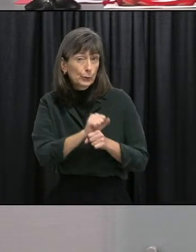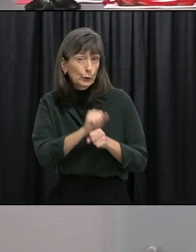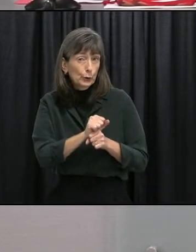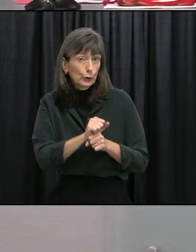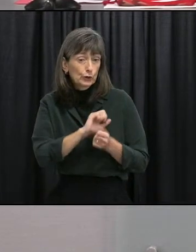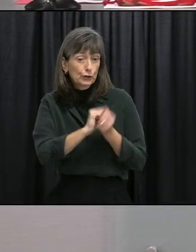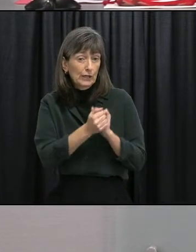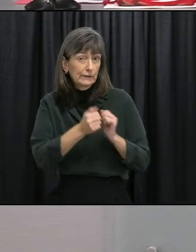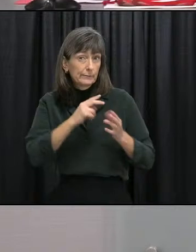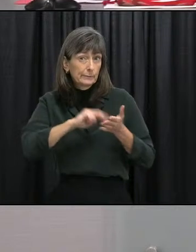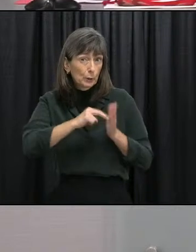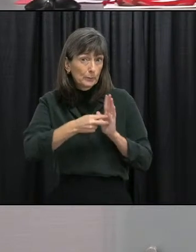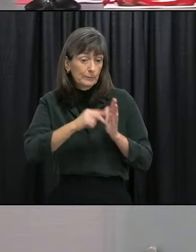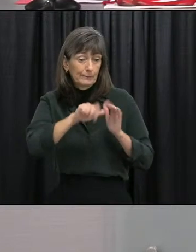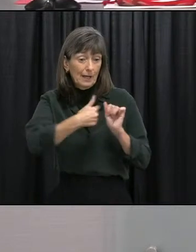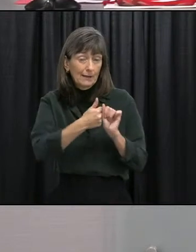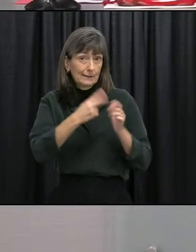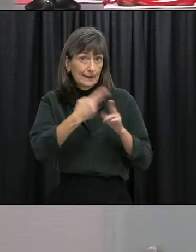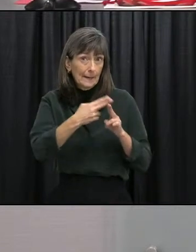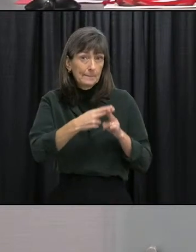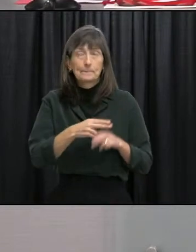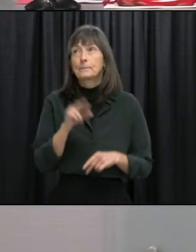Not at this time, no.